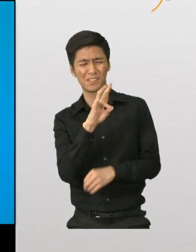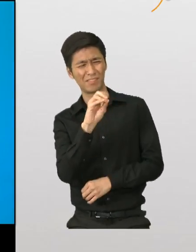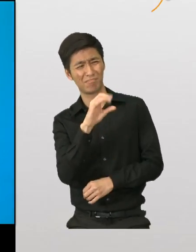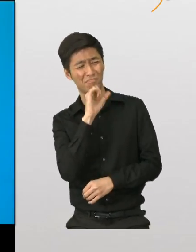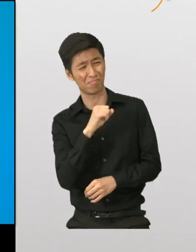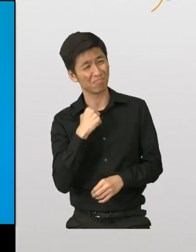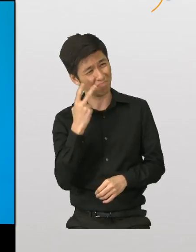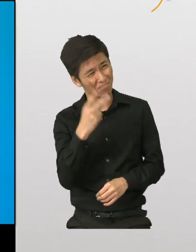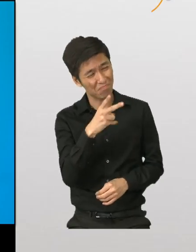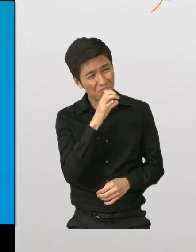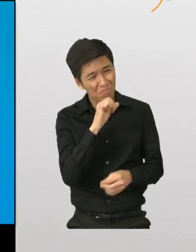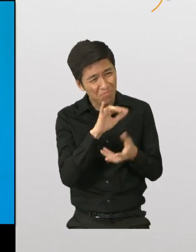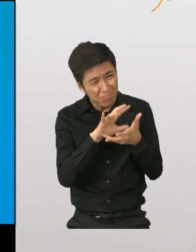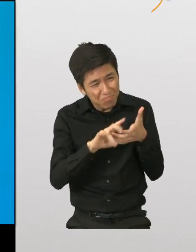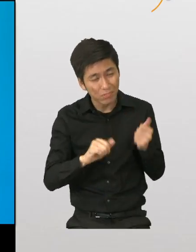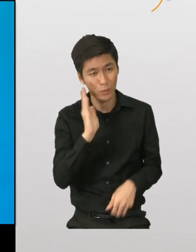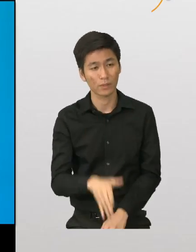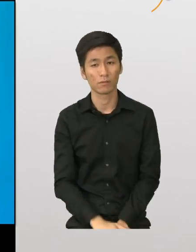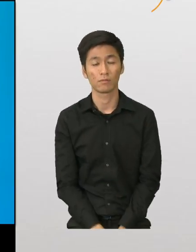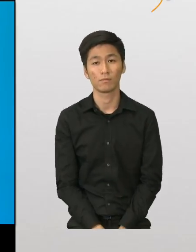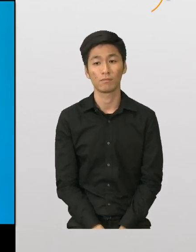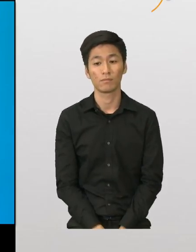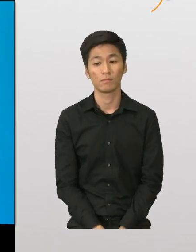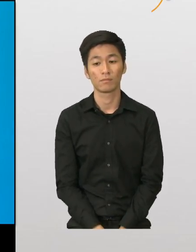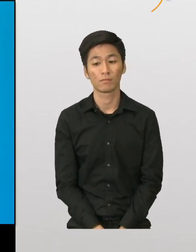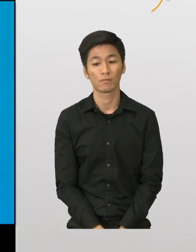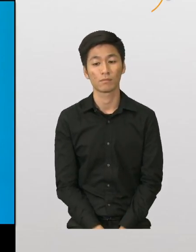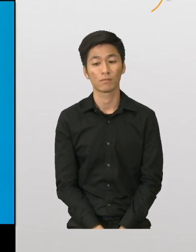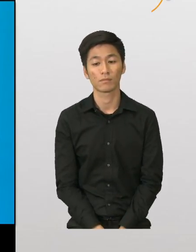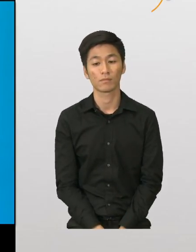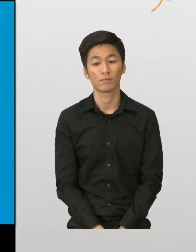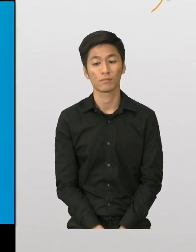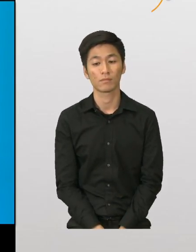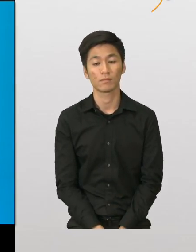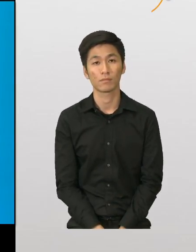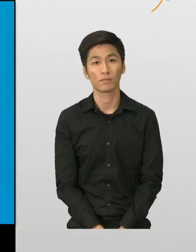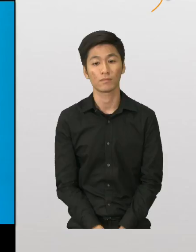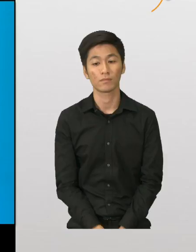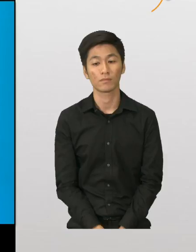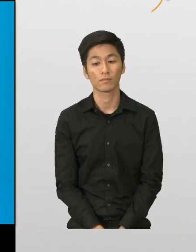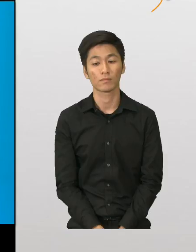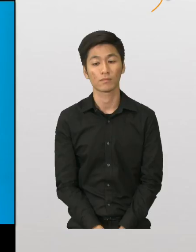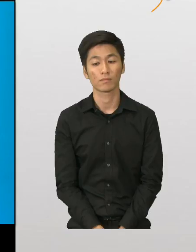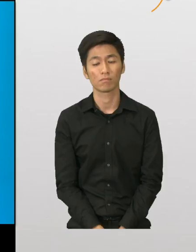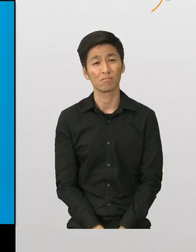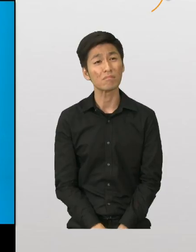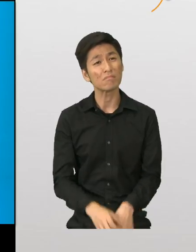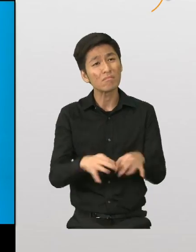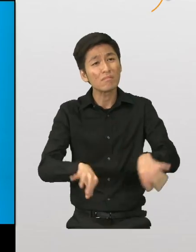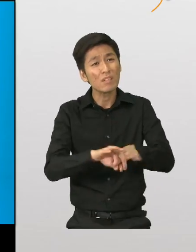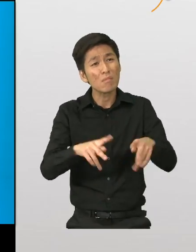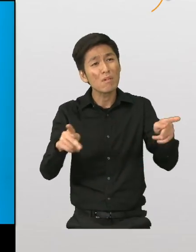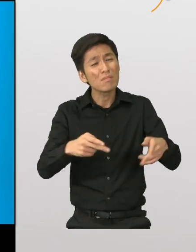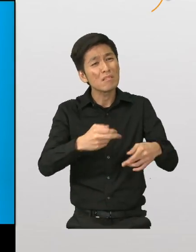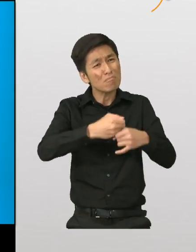showing their age again. We are determined not to let our public housing degenerate into ragged, squalid slums, which